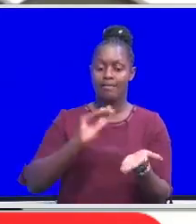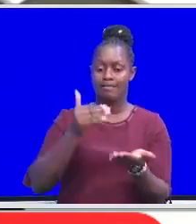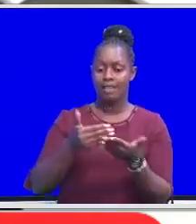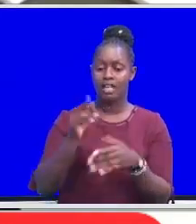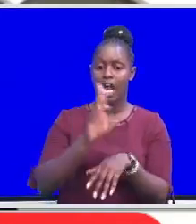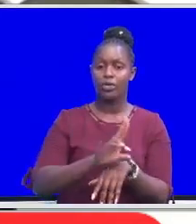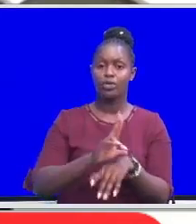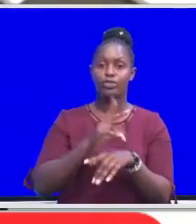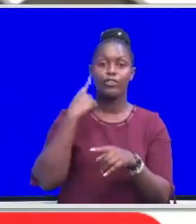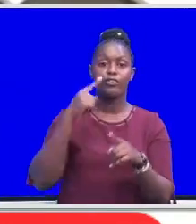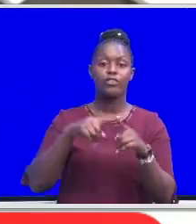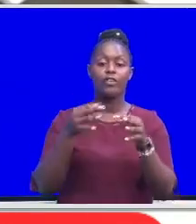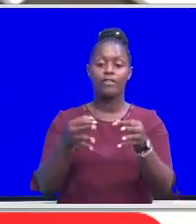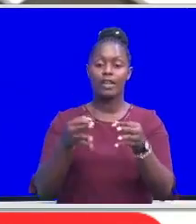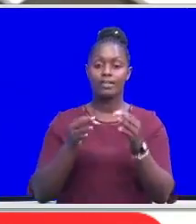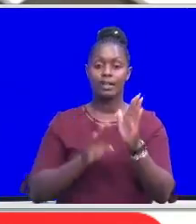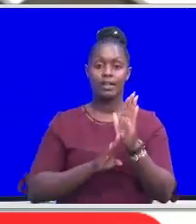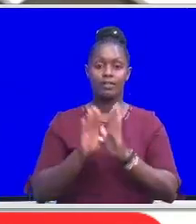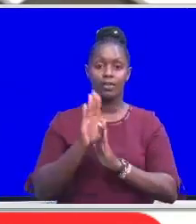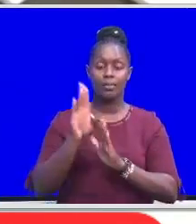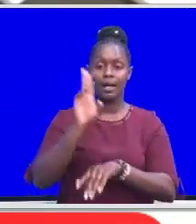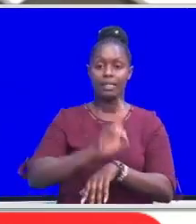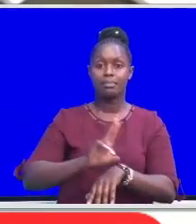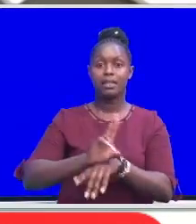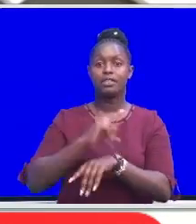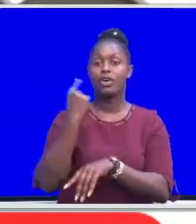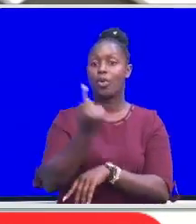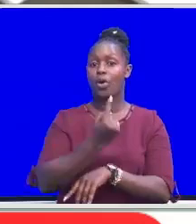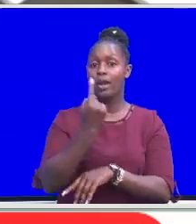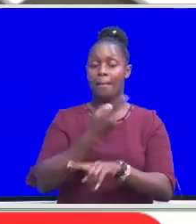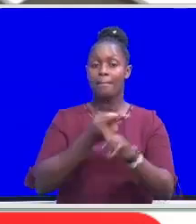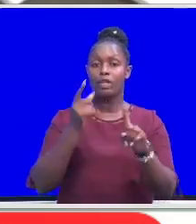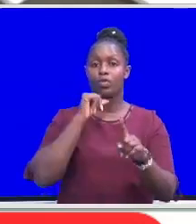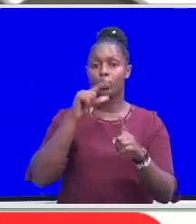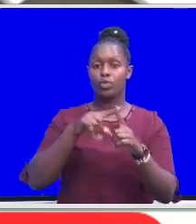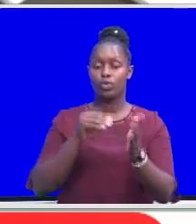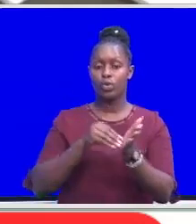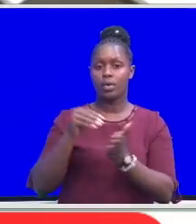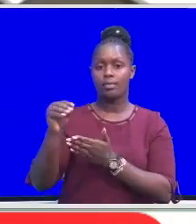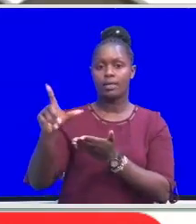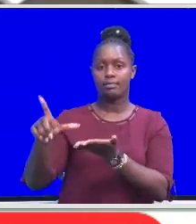financing development expenditure only and not recurrent?